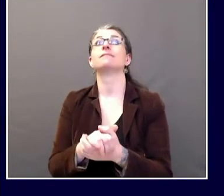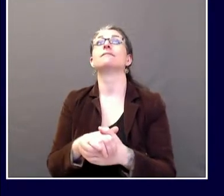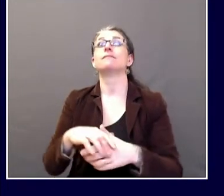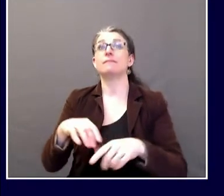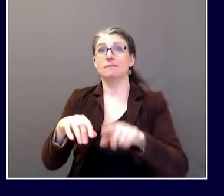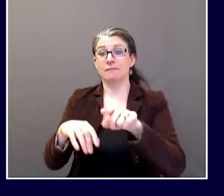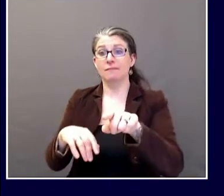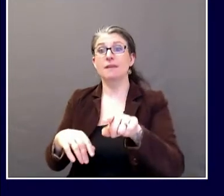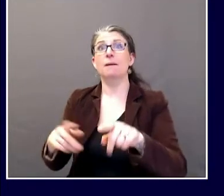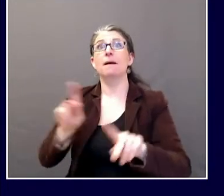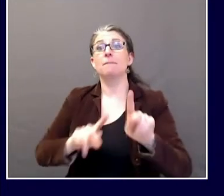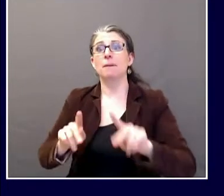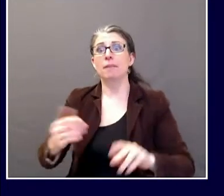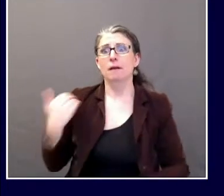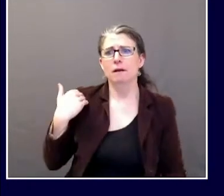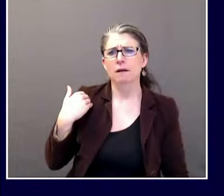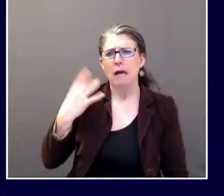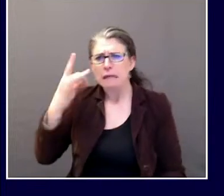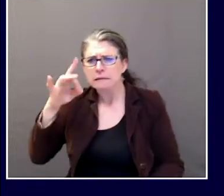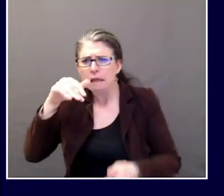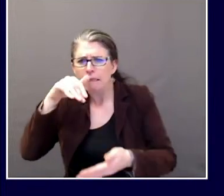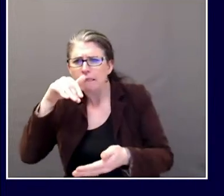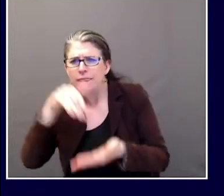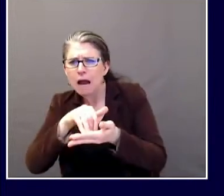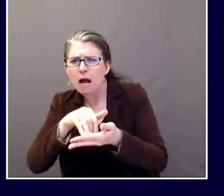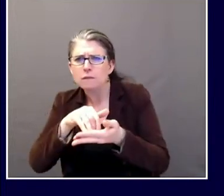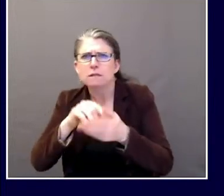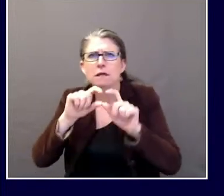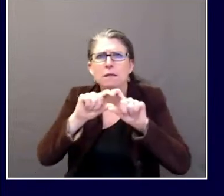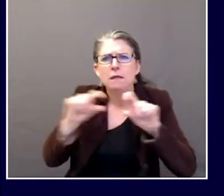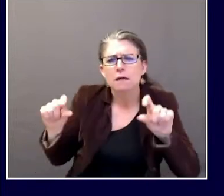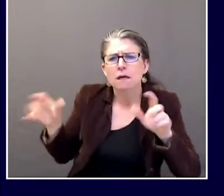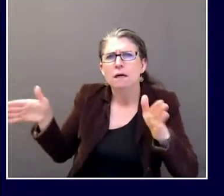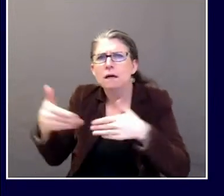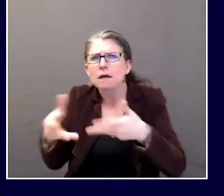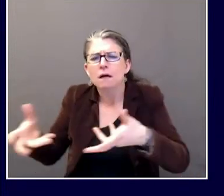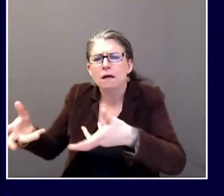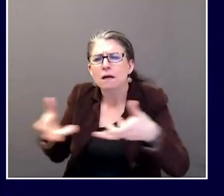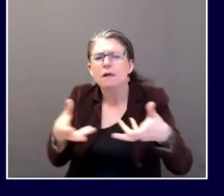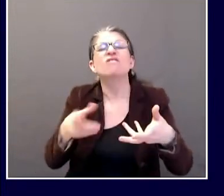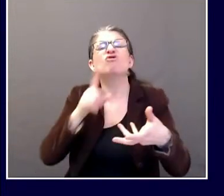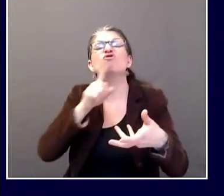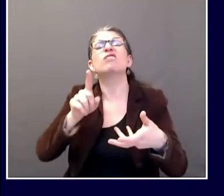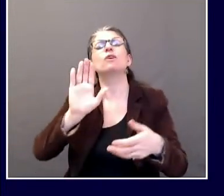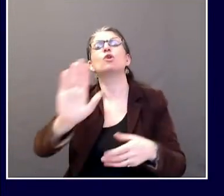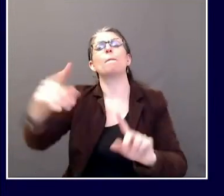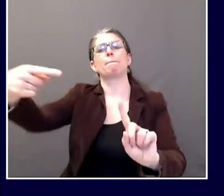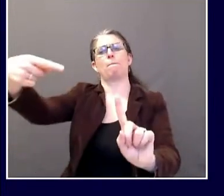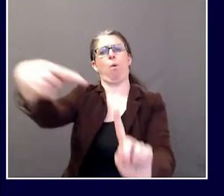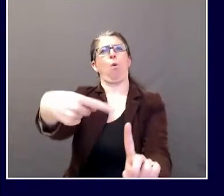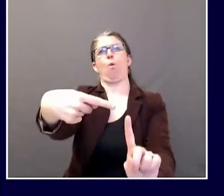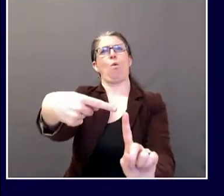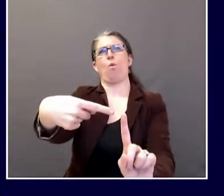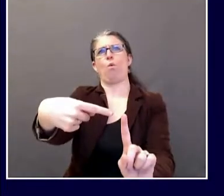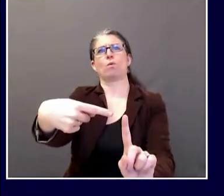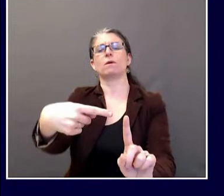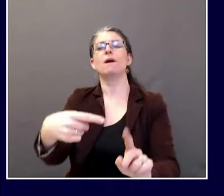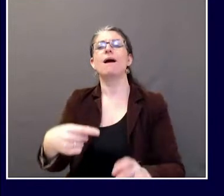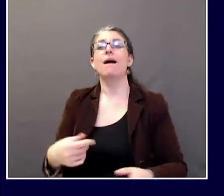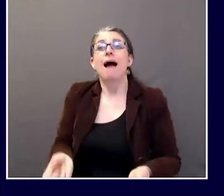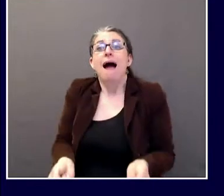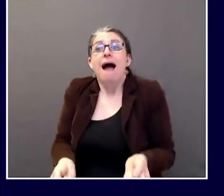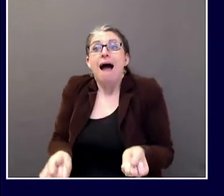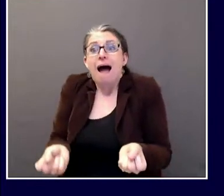that's coming in. And so that's why when I've talked about supply constraints, 18,000 doses, that is